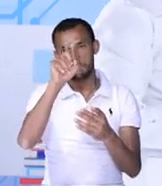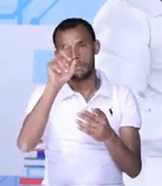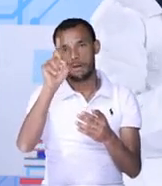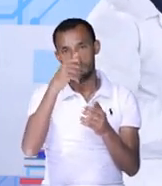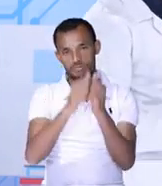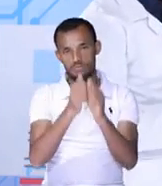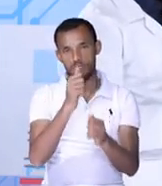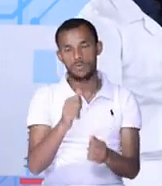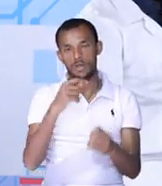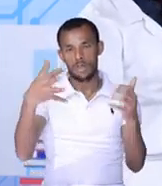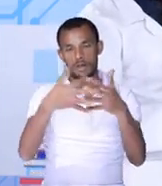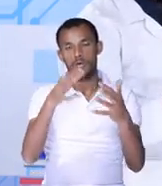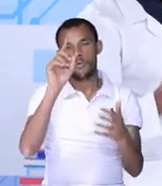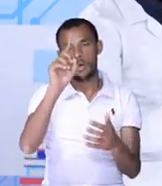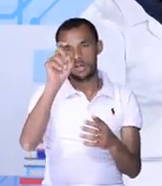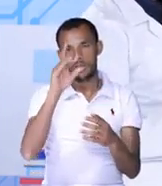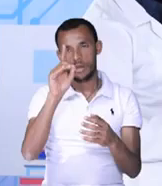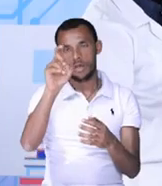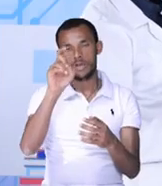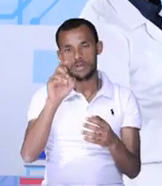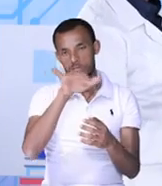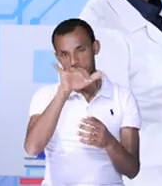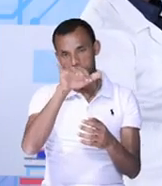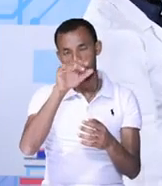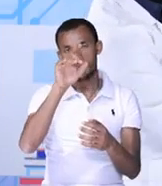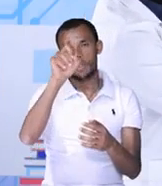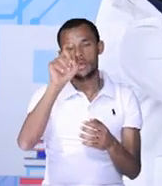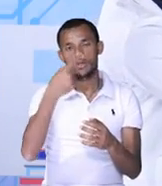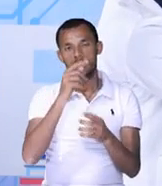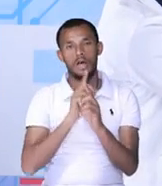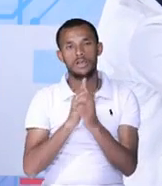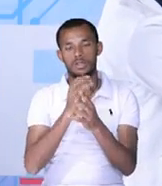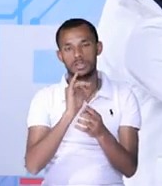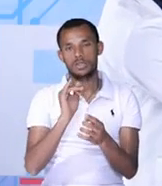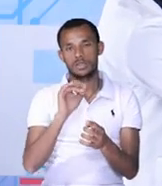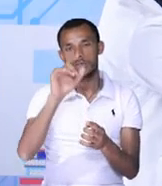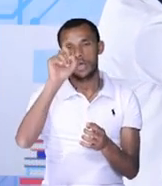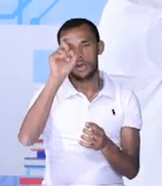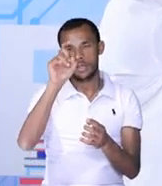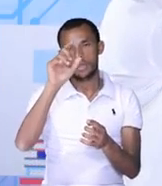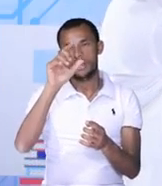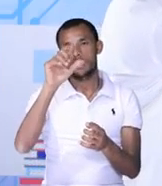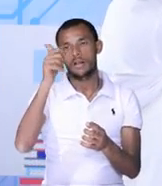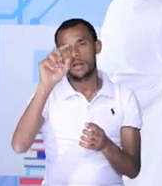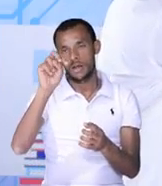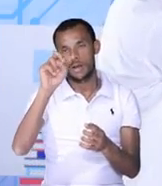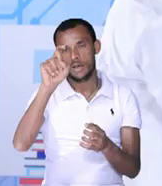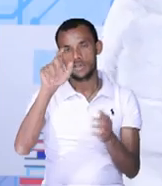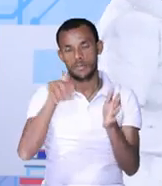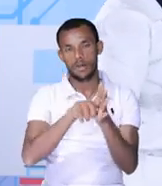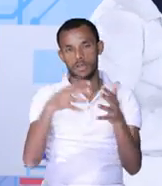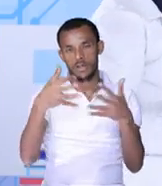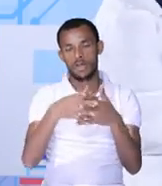here. The integral of 1 dx is this x. Therefore, the answer will be, it's x ln x minus the integral